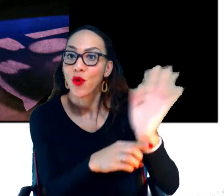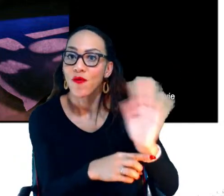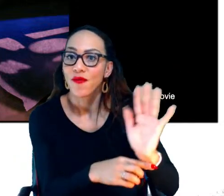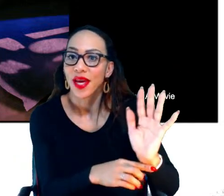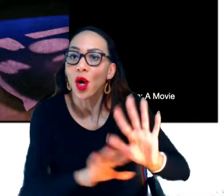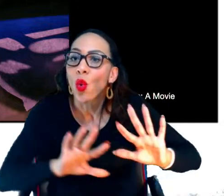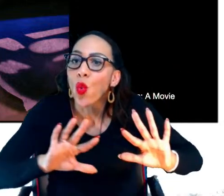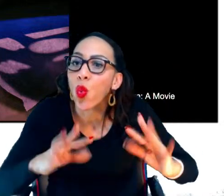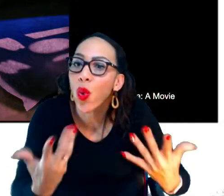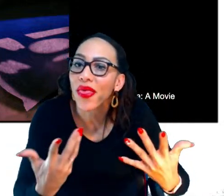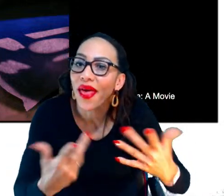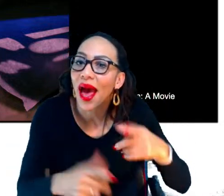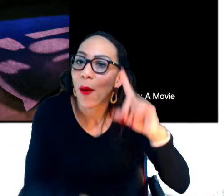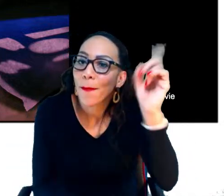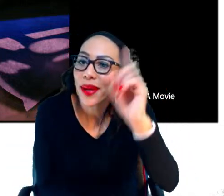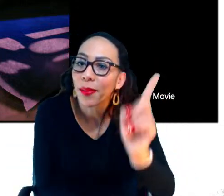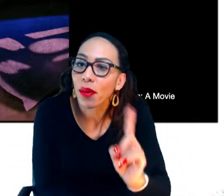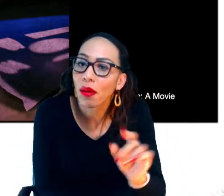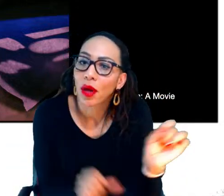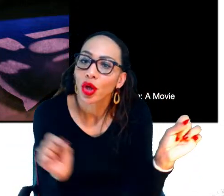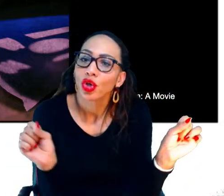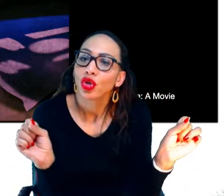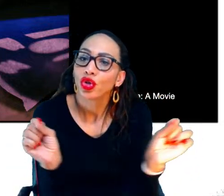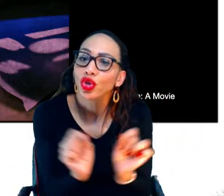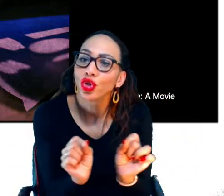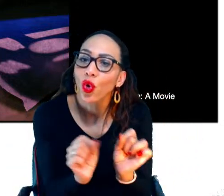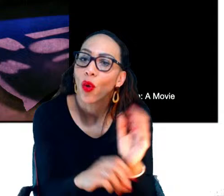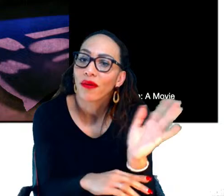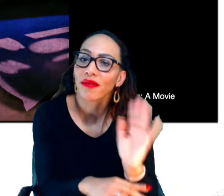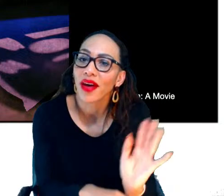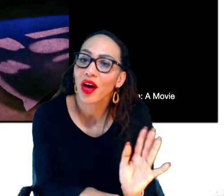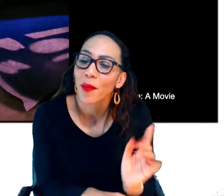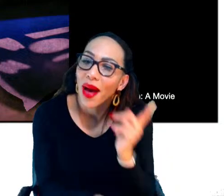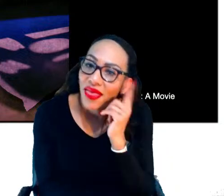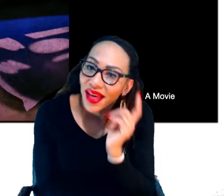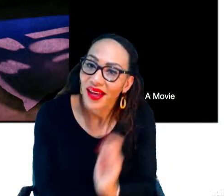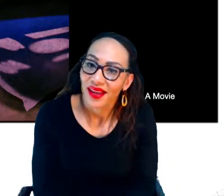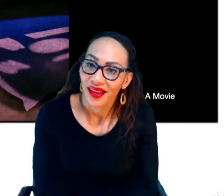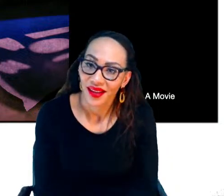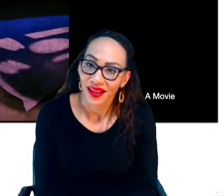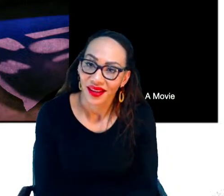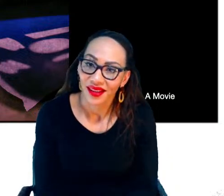It'd just be a short film, I think, but there we are.